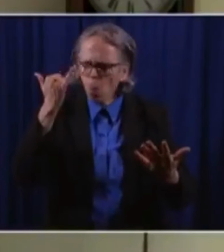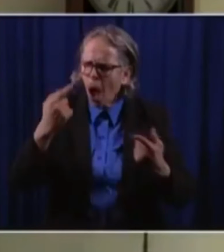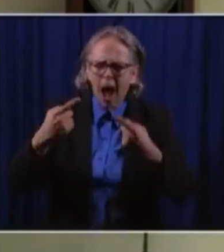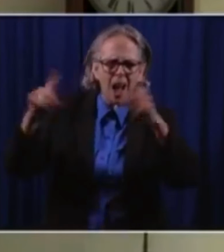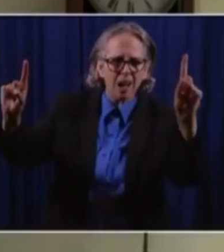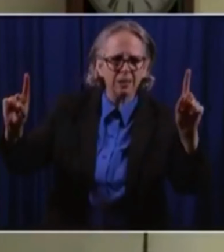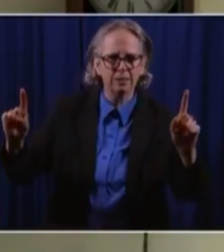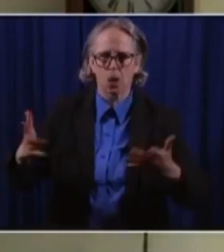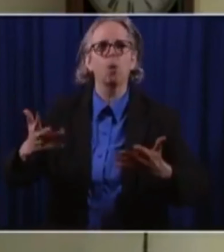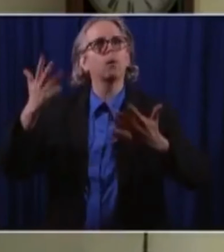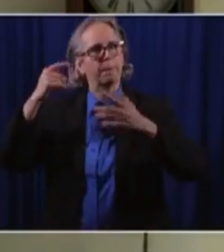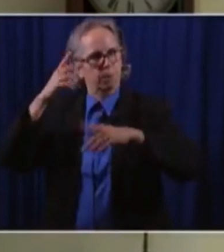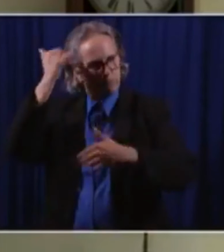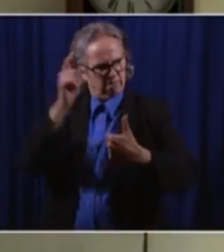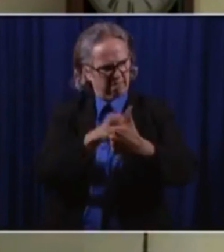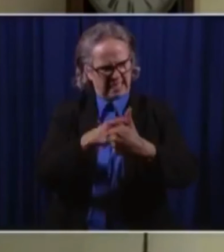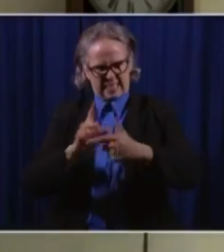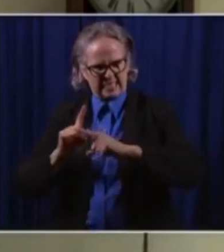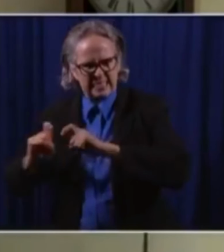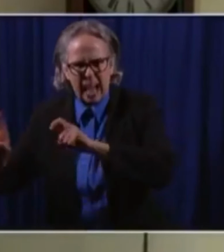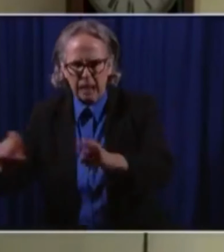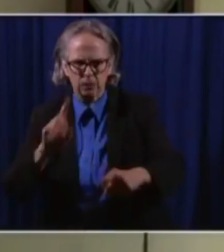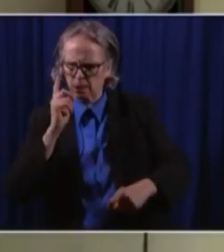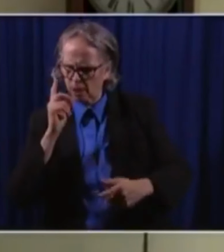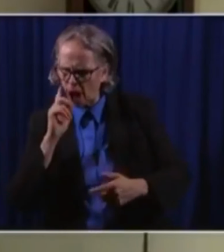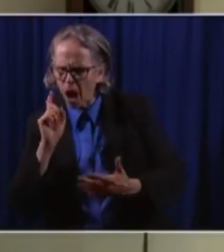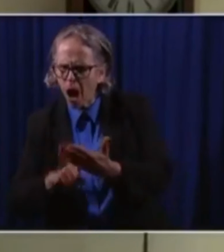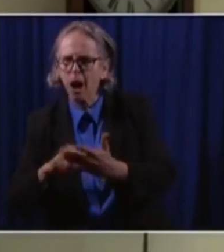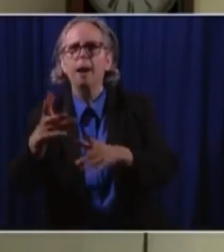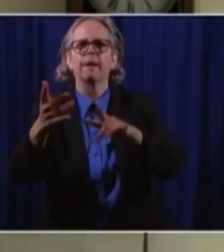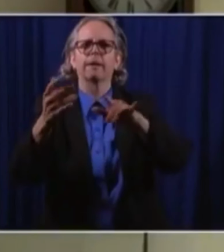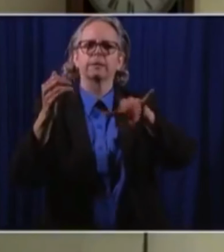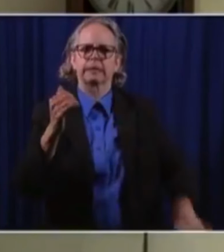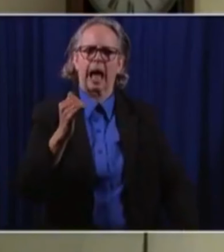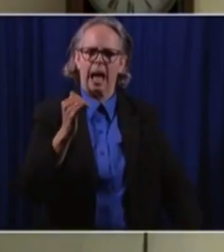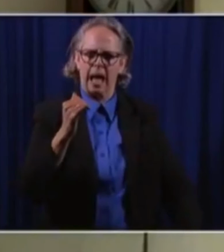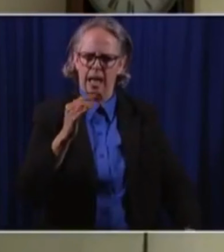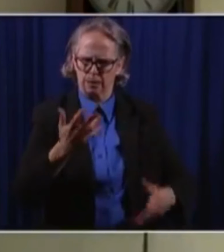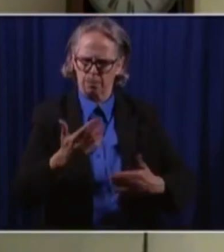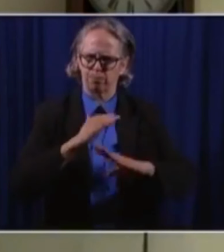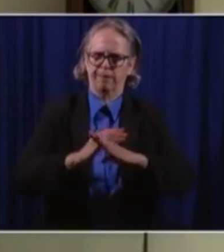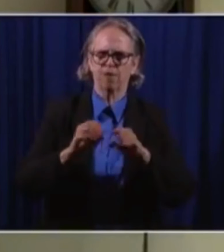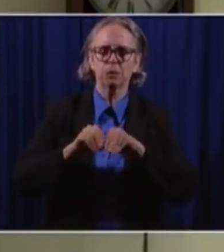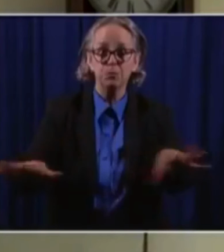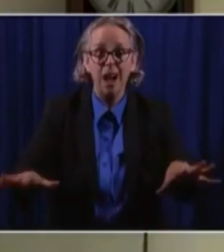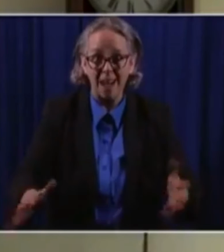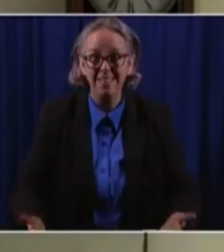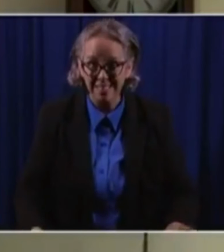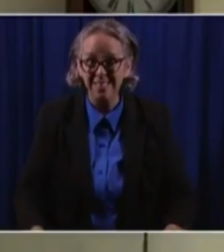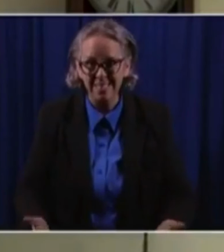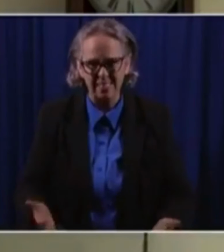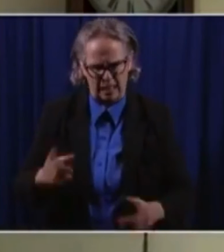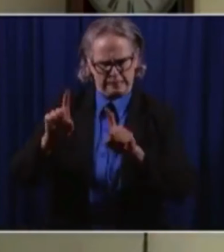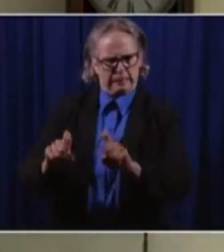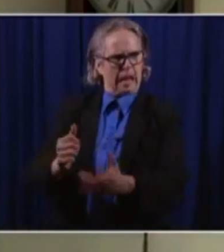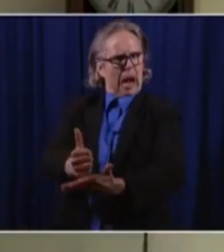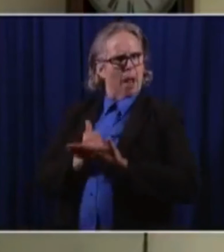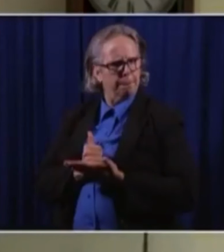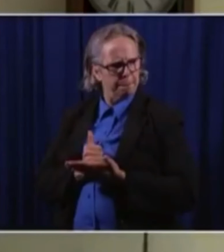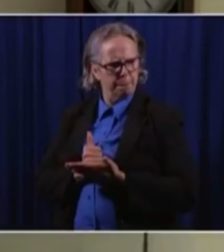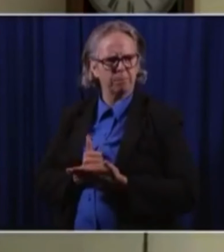conduct contact tracing, and reduce the spread. So again, let me just say, those are just some schools that we had talked about